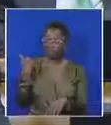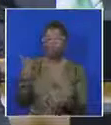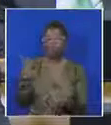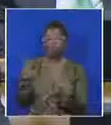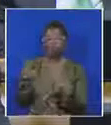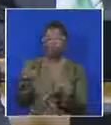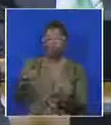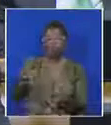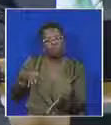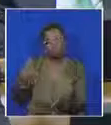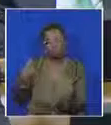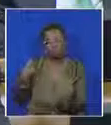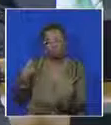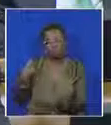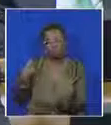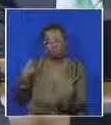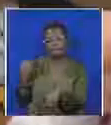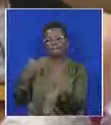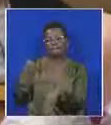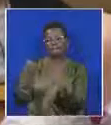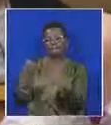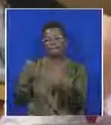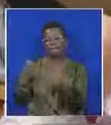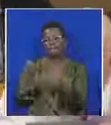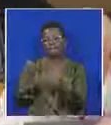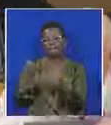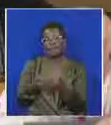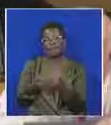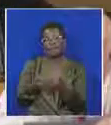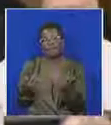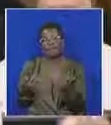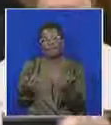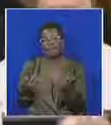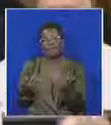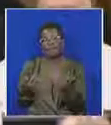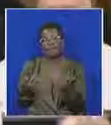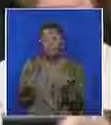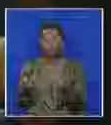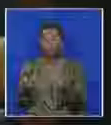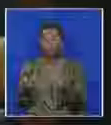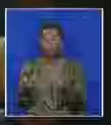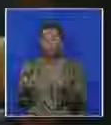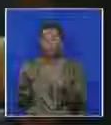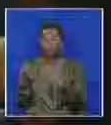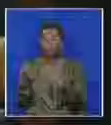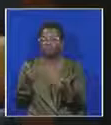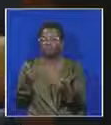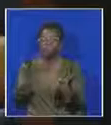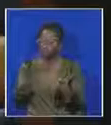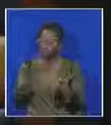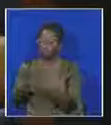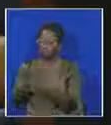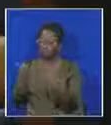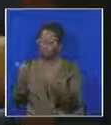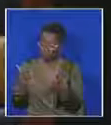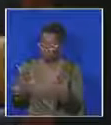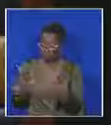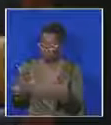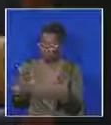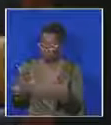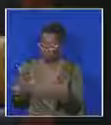of this country. That Madam Speaker. Thank you, Honorable DP. Your chance to answer has passed,